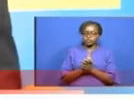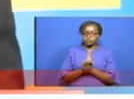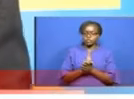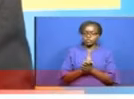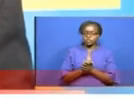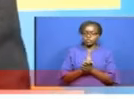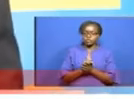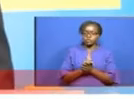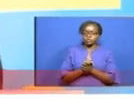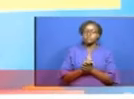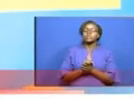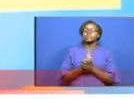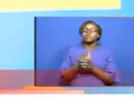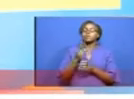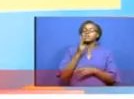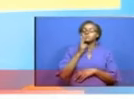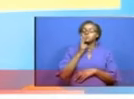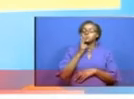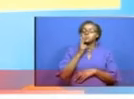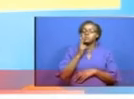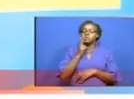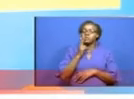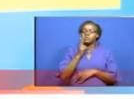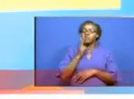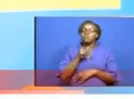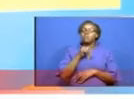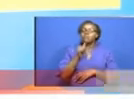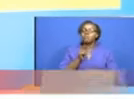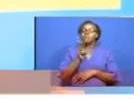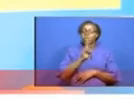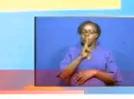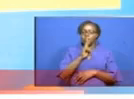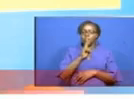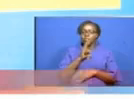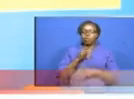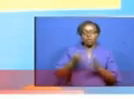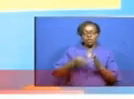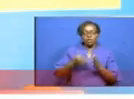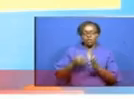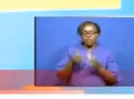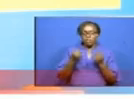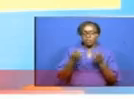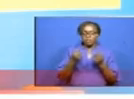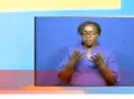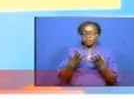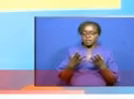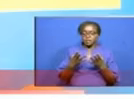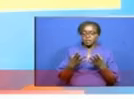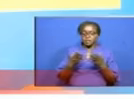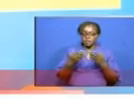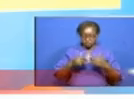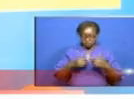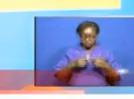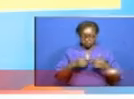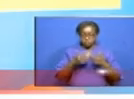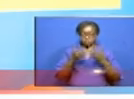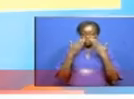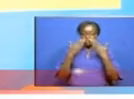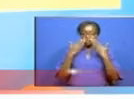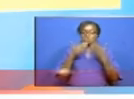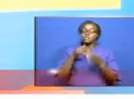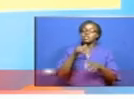Tobacco smoking is a known risk factor for many respiratory infections and increases the